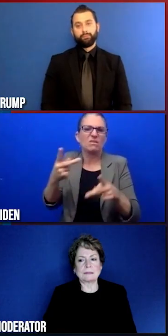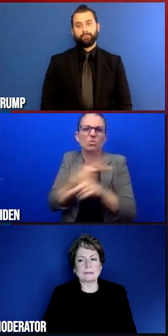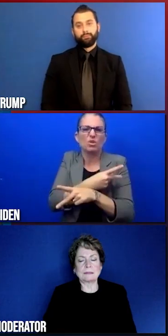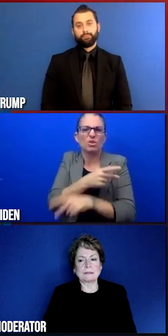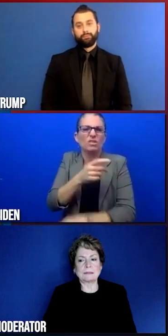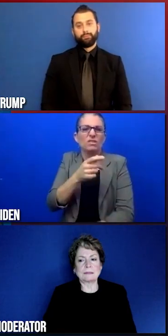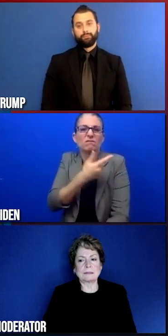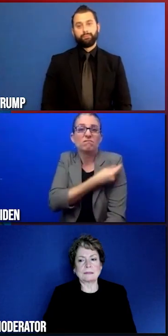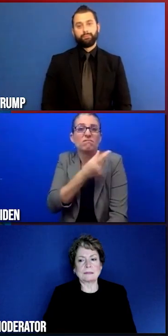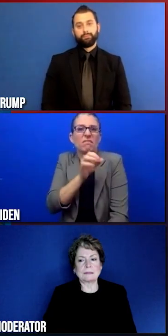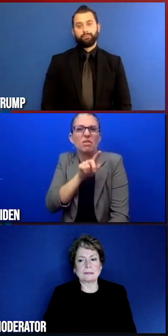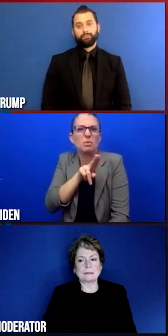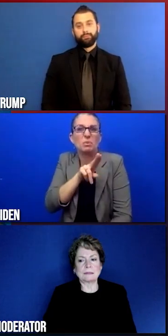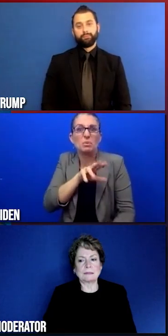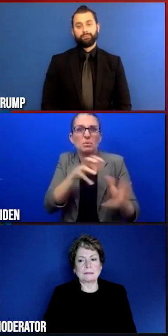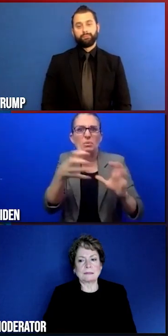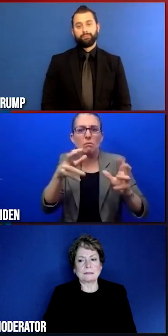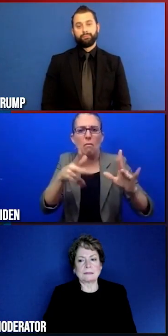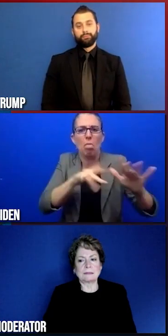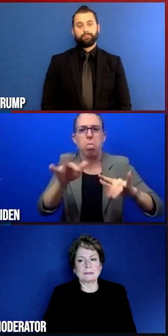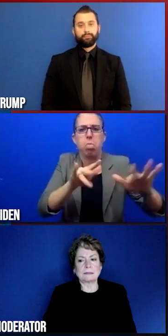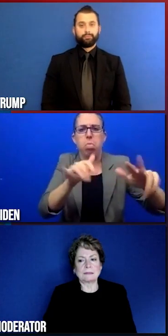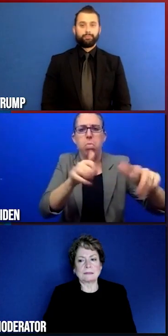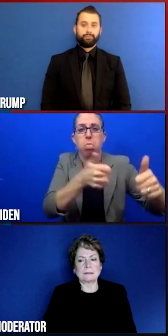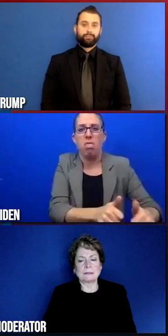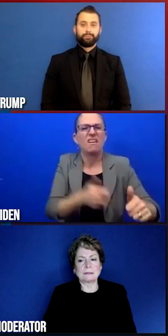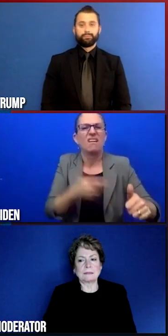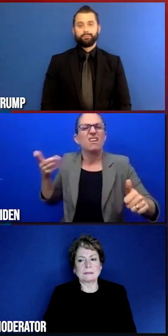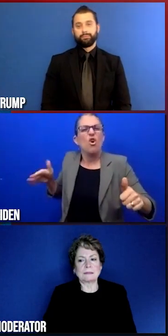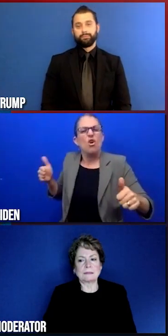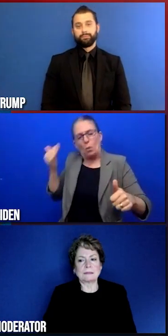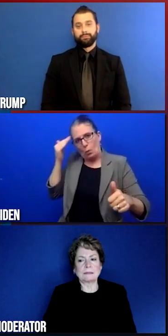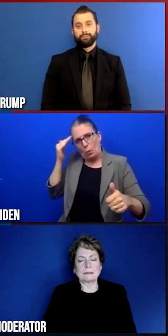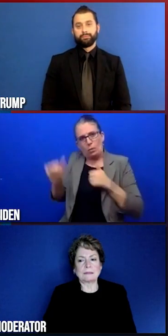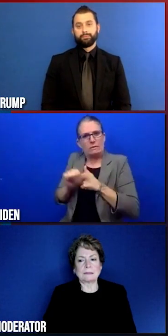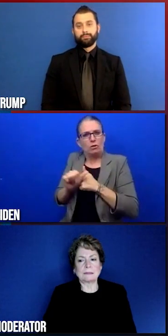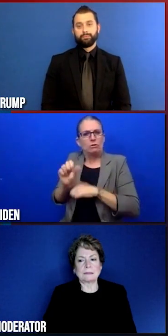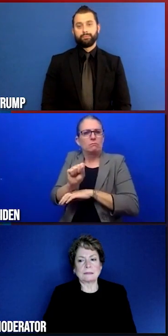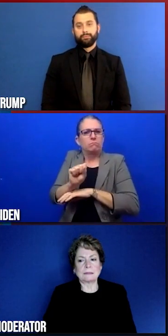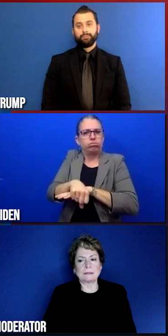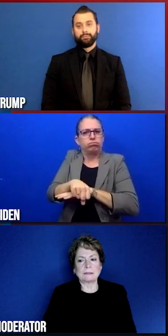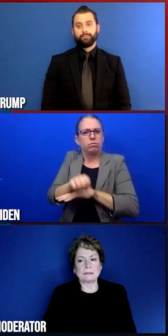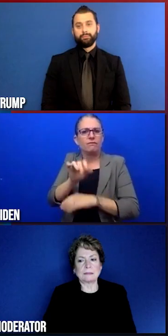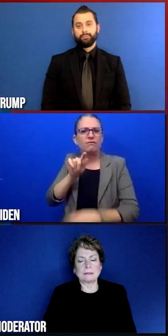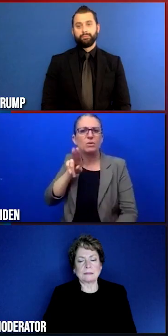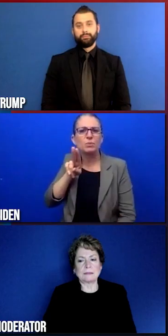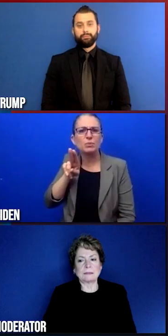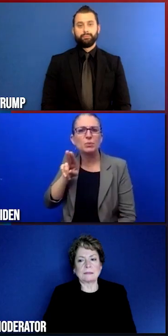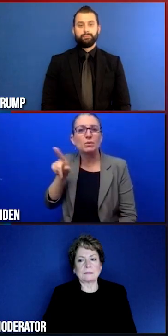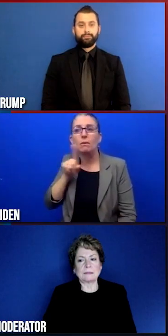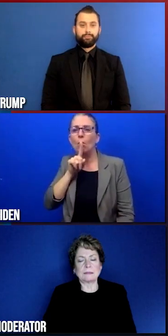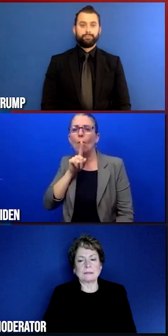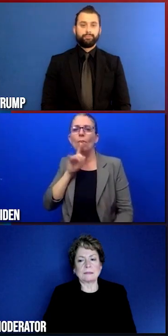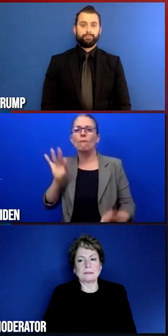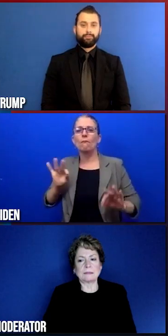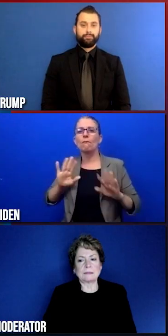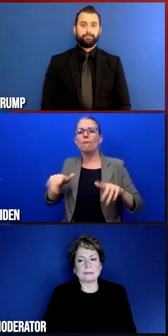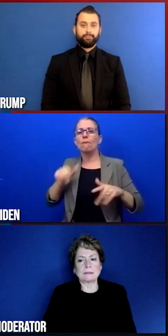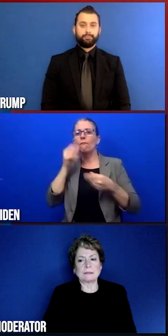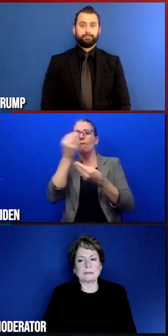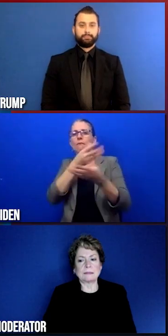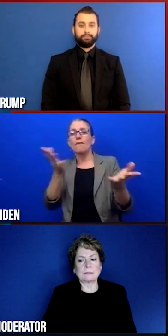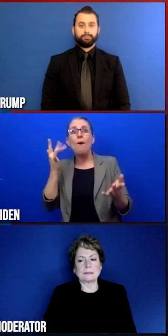fact he knew how dangerous it was, but he didn't want to tell us. He didn't want to tell us because he didn't want us to panic. He didn't want us. Americans